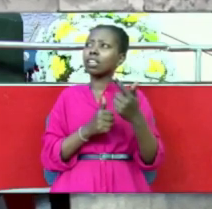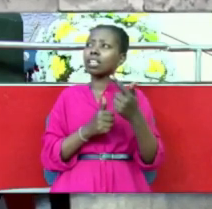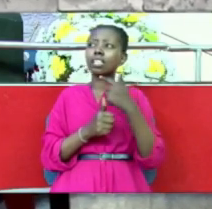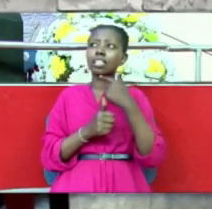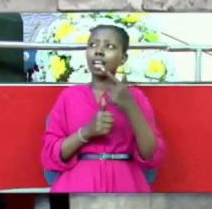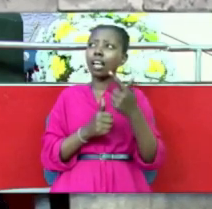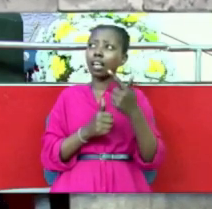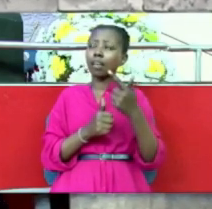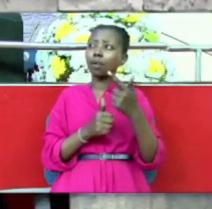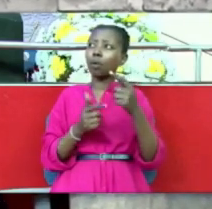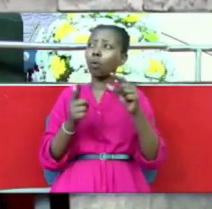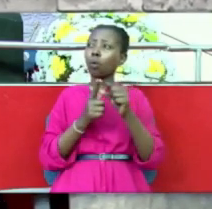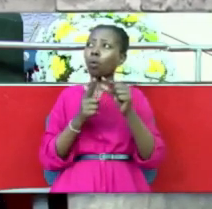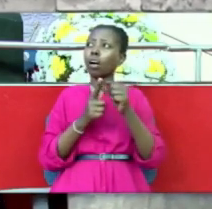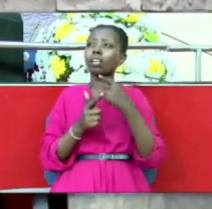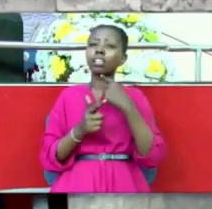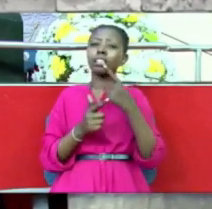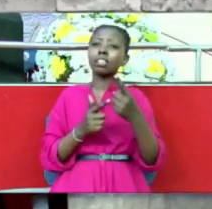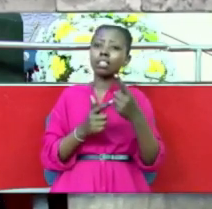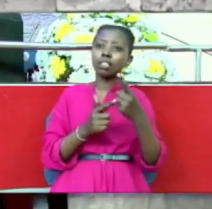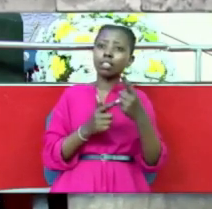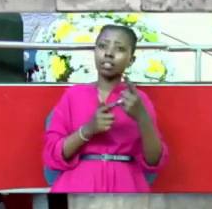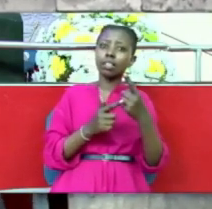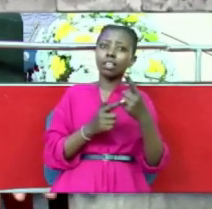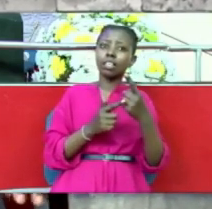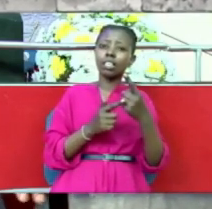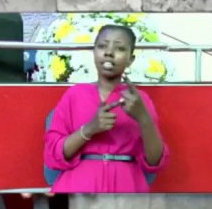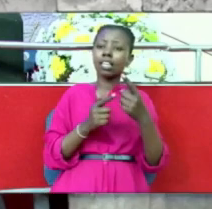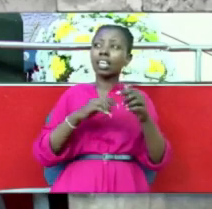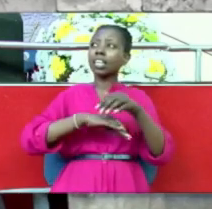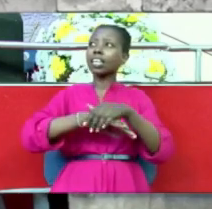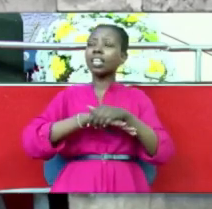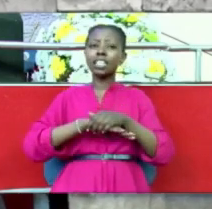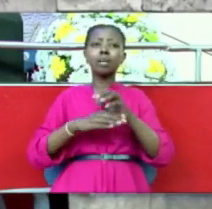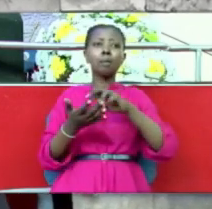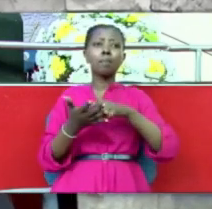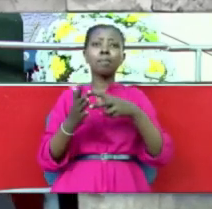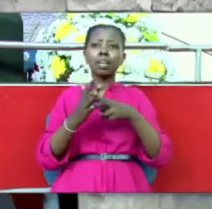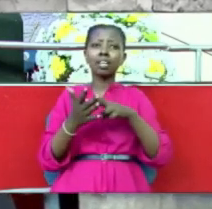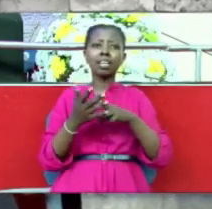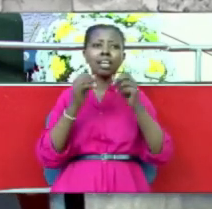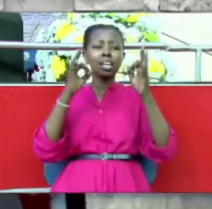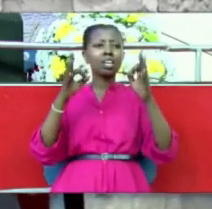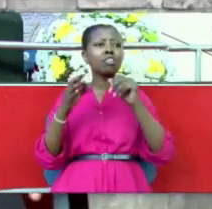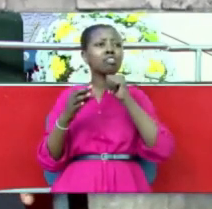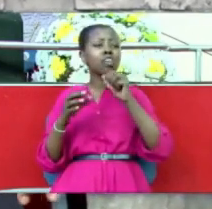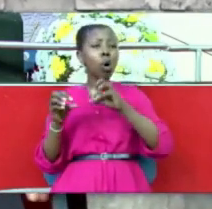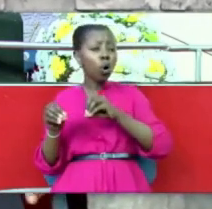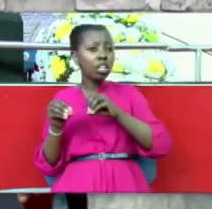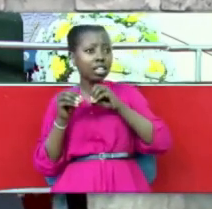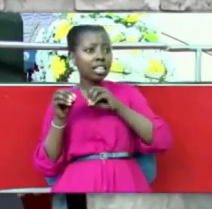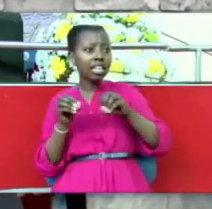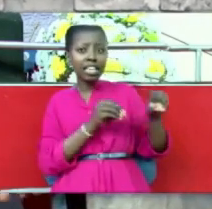well and you say it in English, it simply means if you don't leave, you will not get.